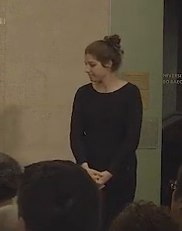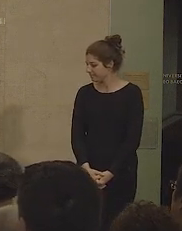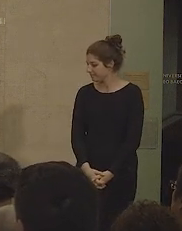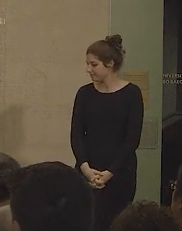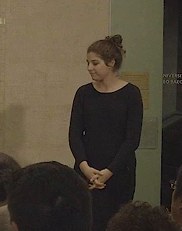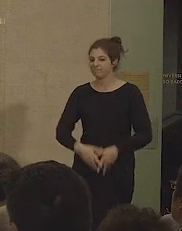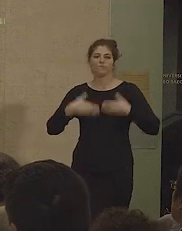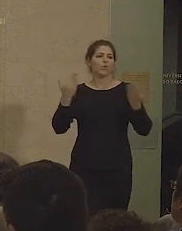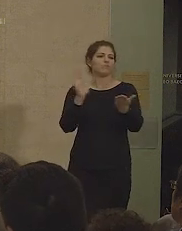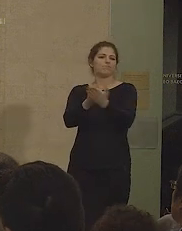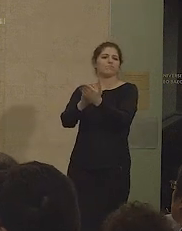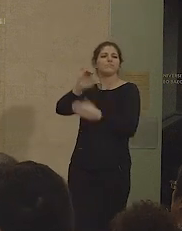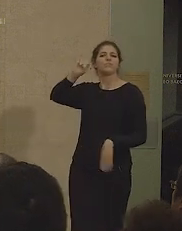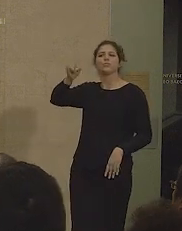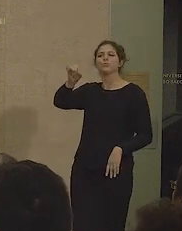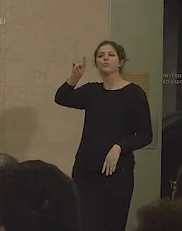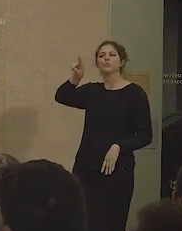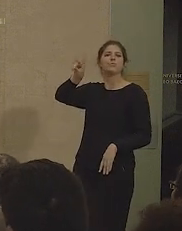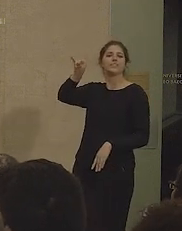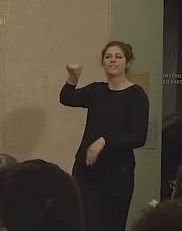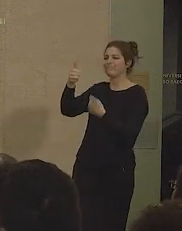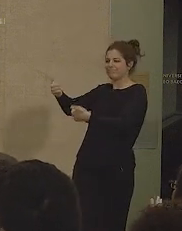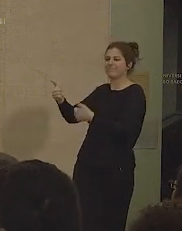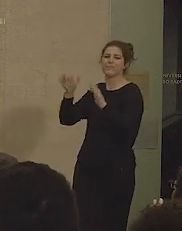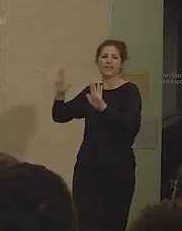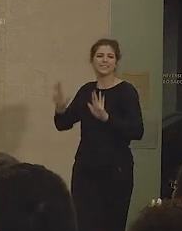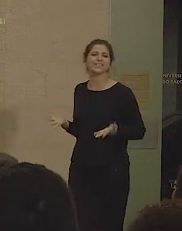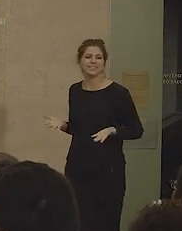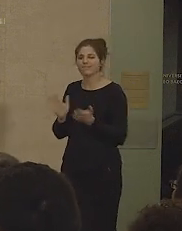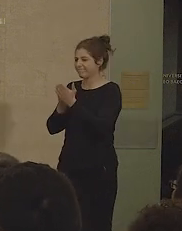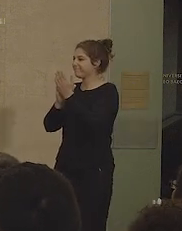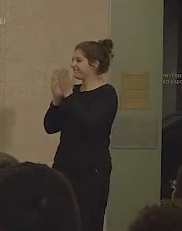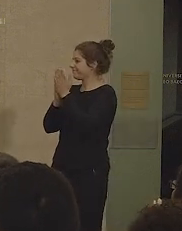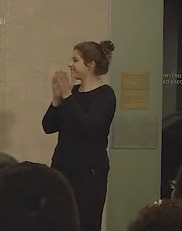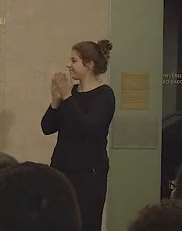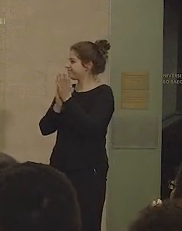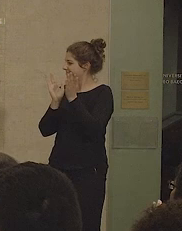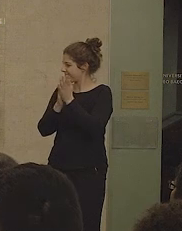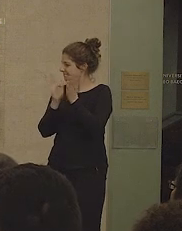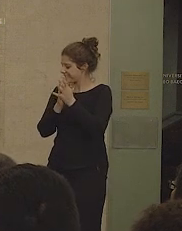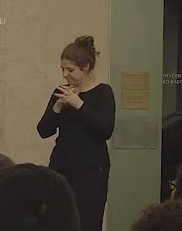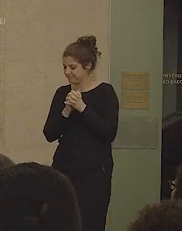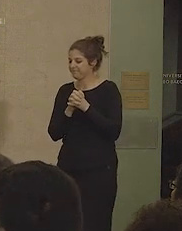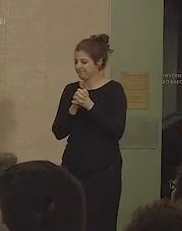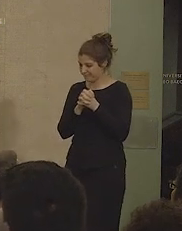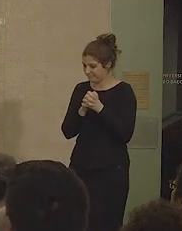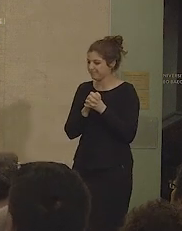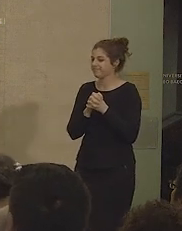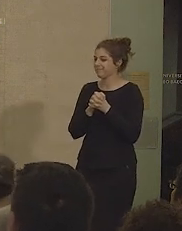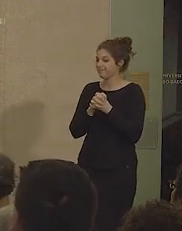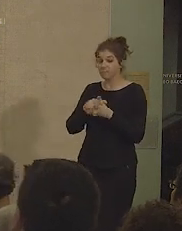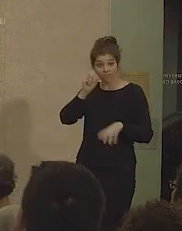A round of applause to Judy, who is incredible. You can tell that